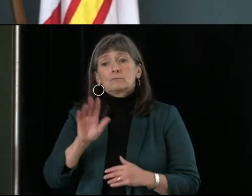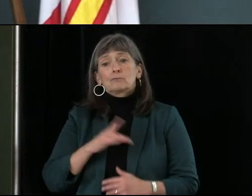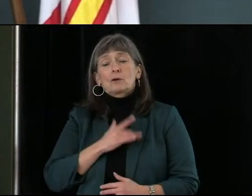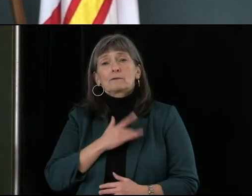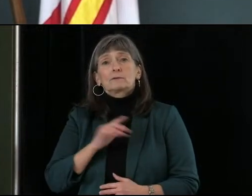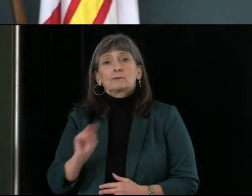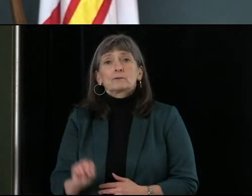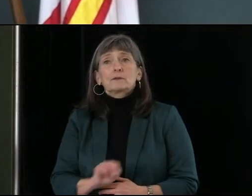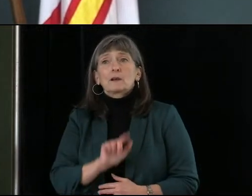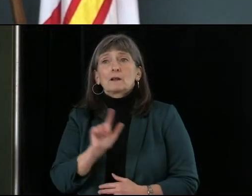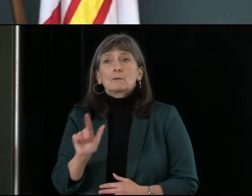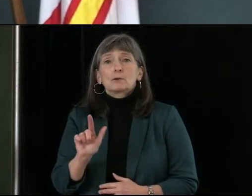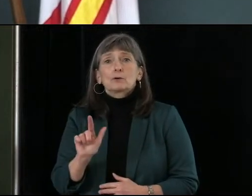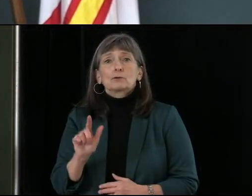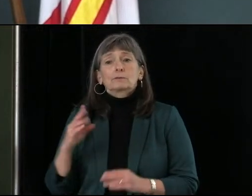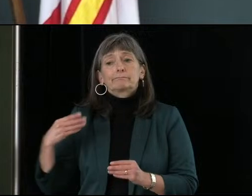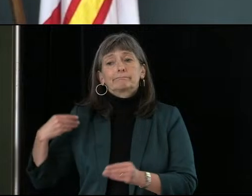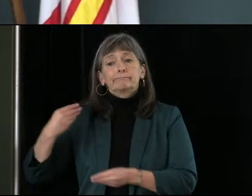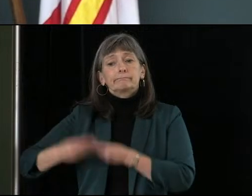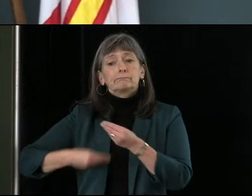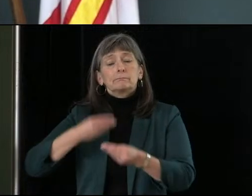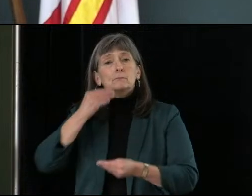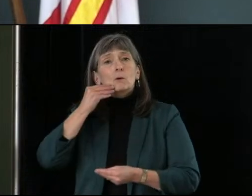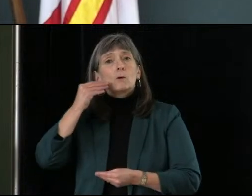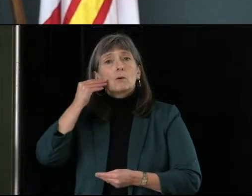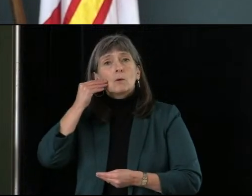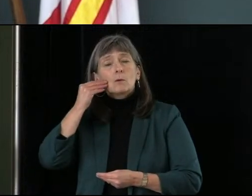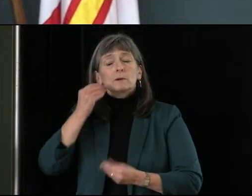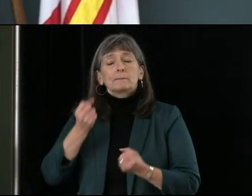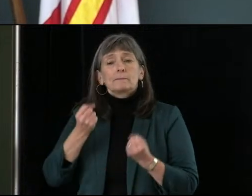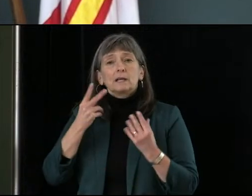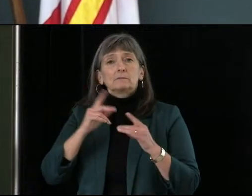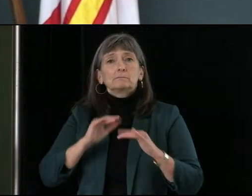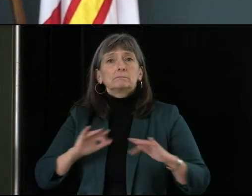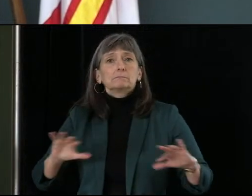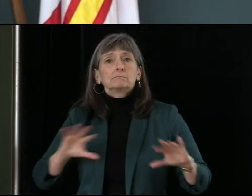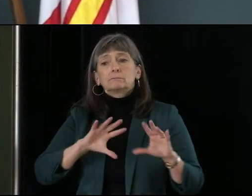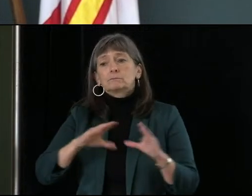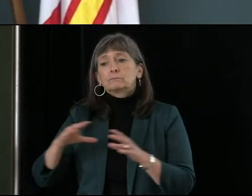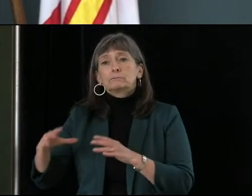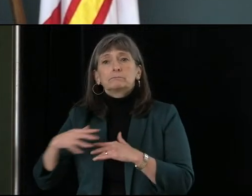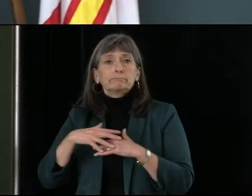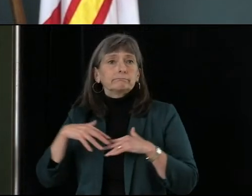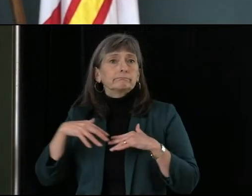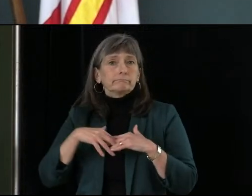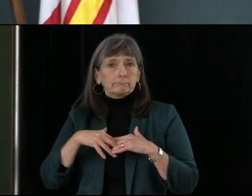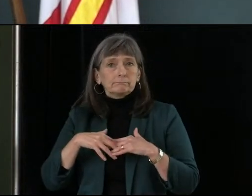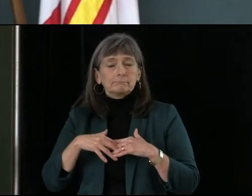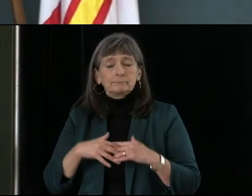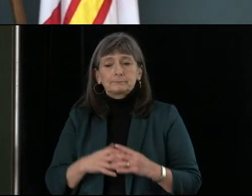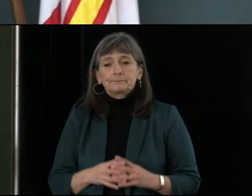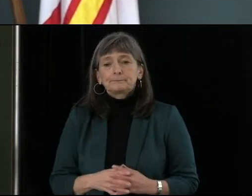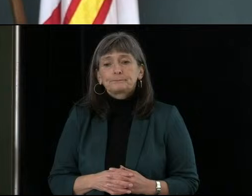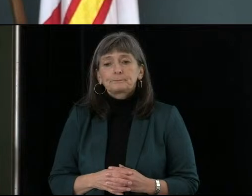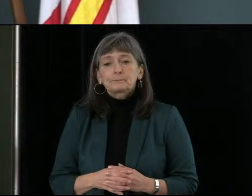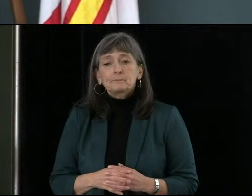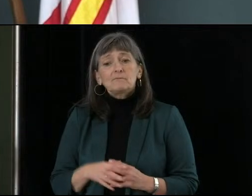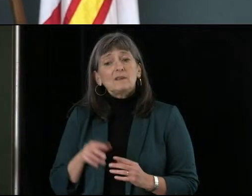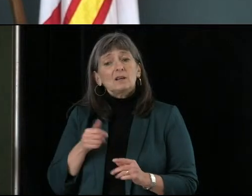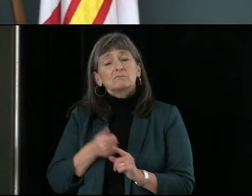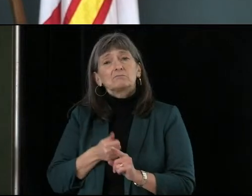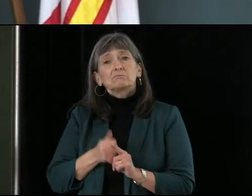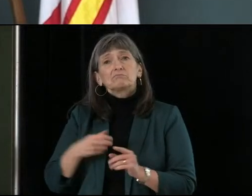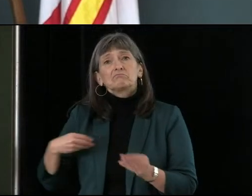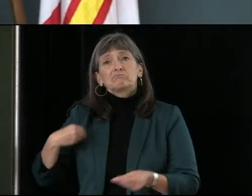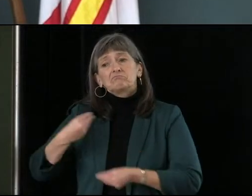Newfoundland and Labrador as the ancestral homelands of many diverse populations of Indigenous peoples who have contributed